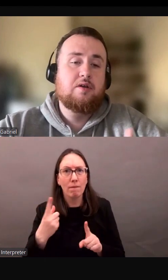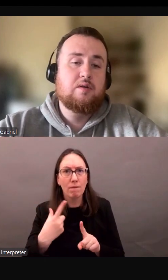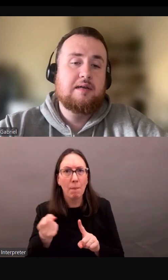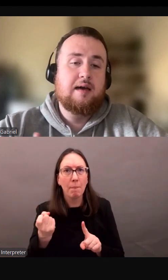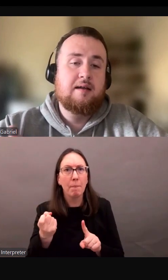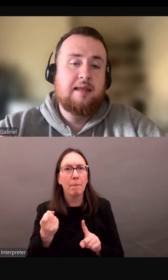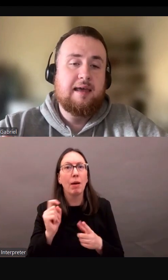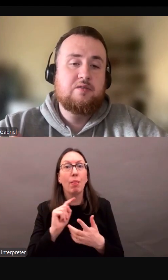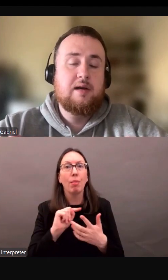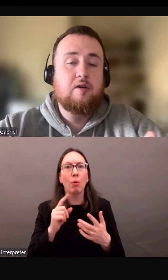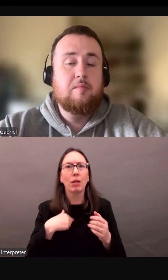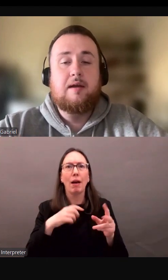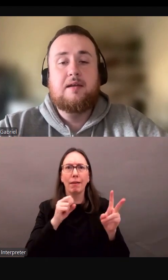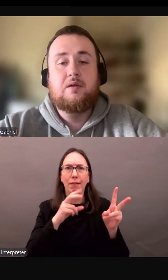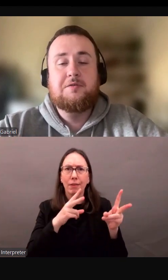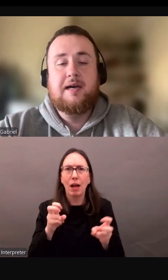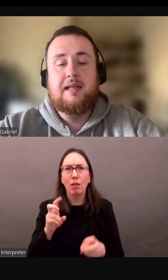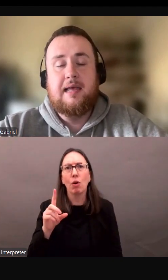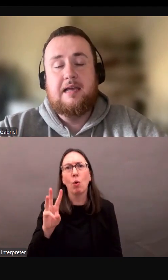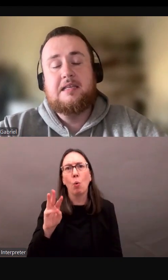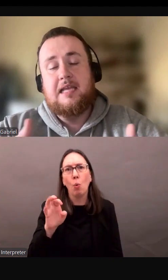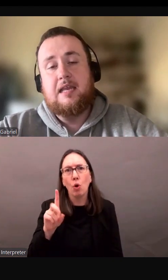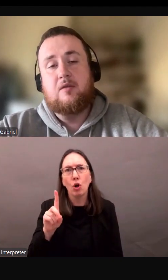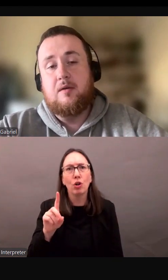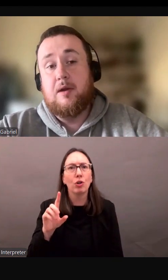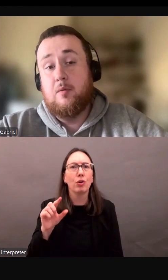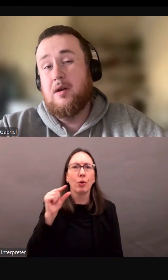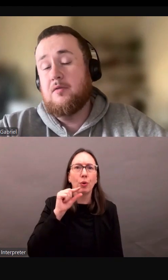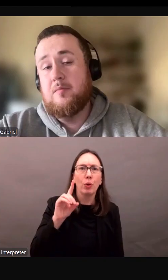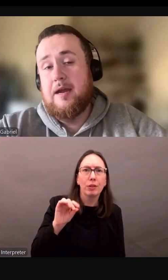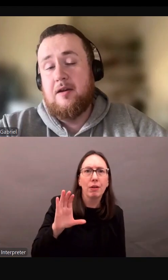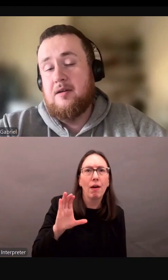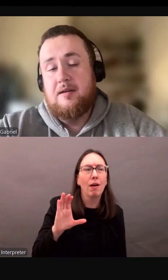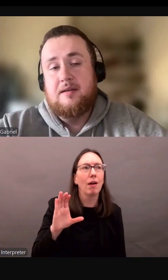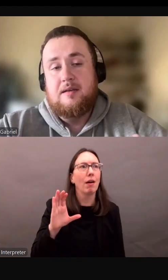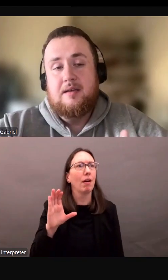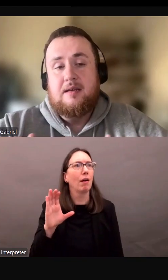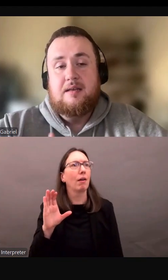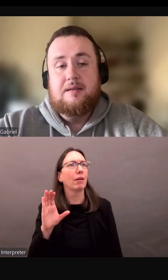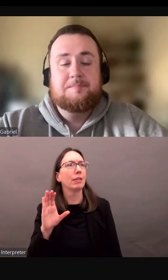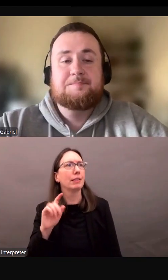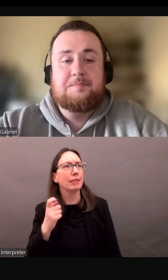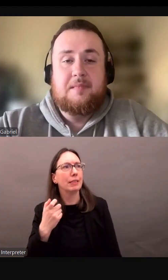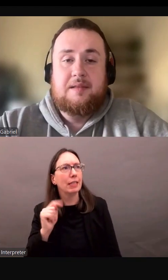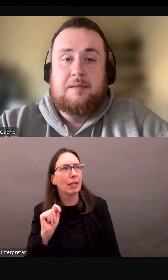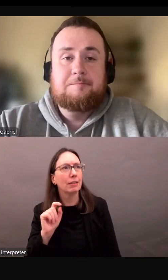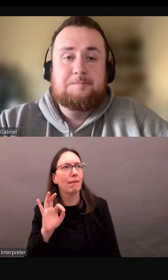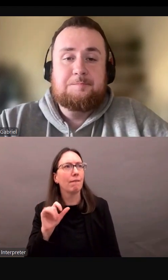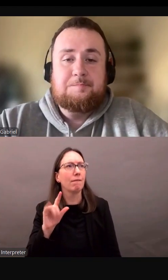Word, Google Doc, text file, or Markdown file and continue on my work from there,